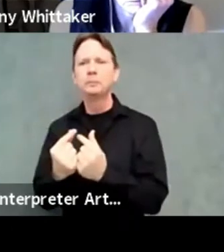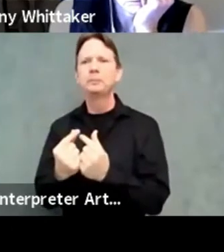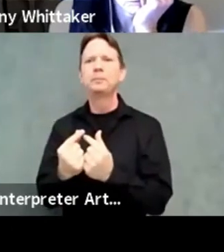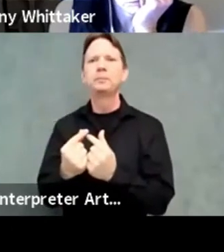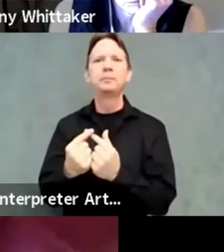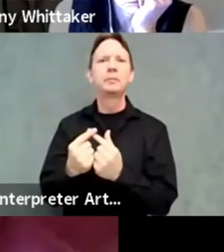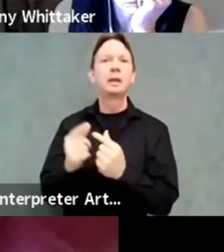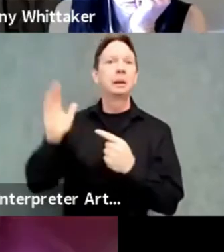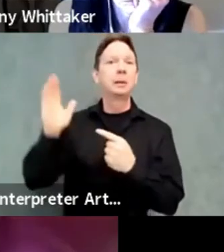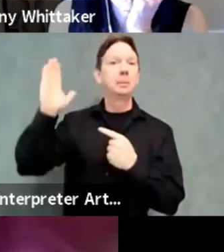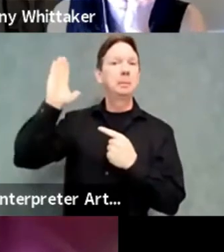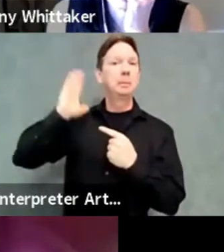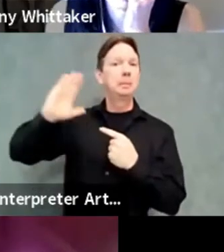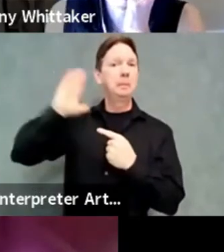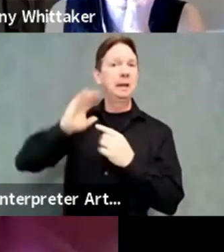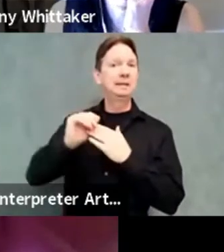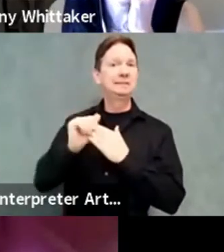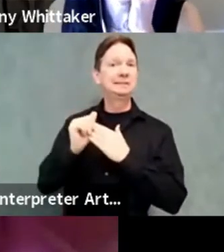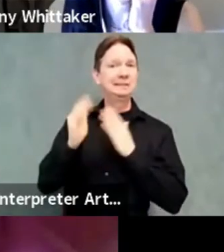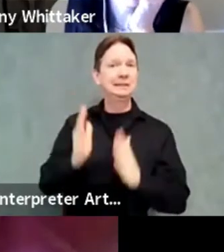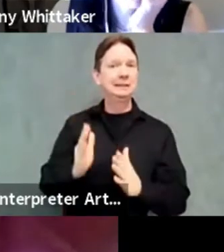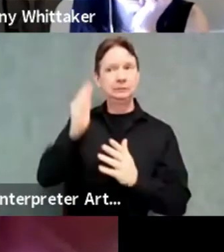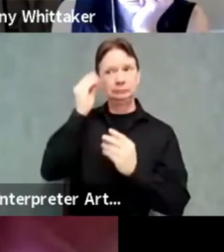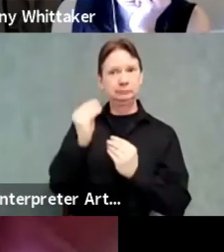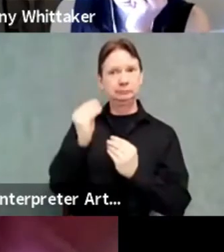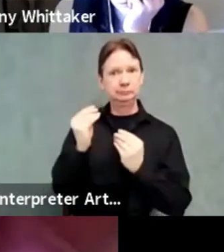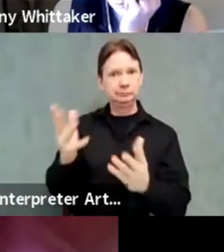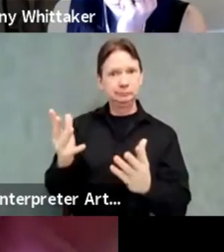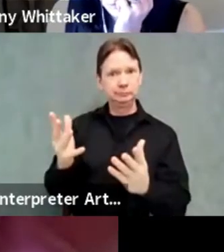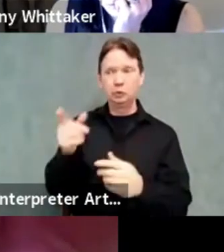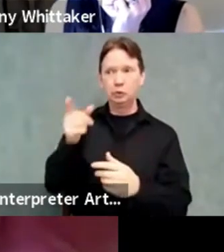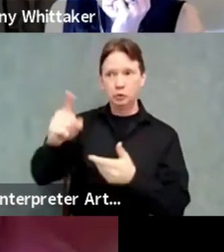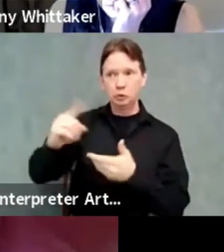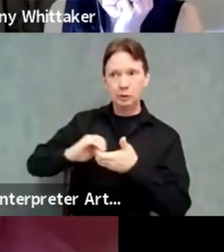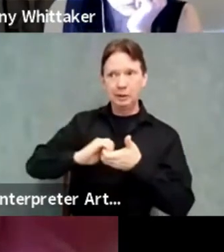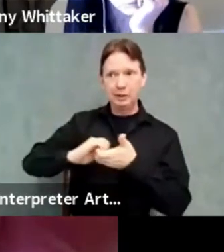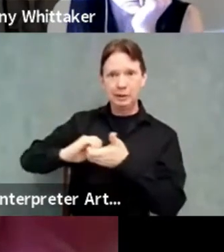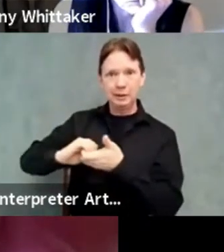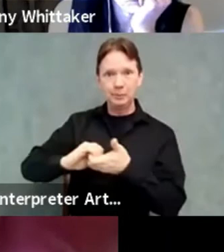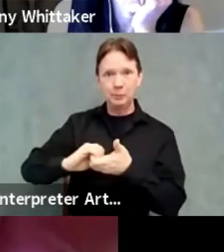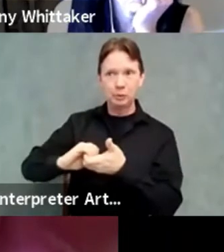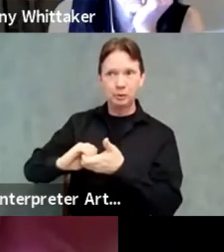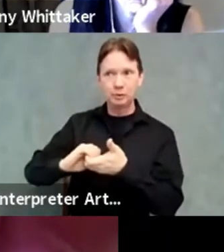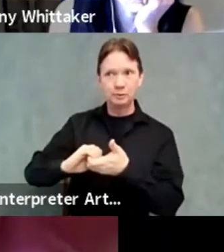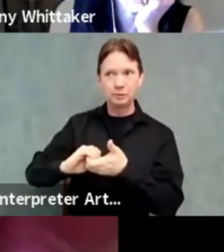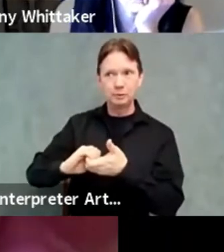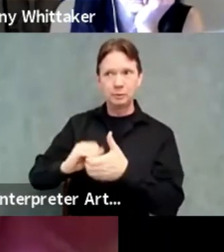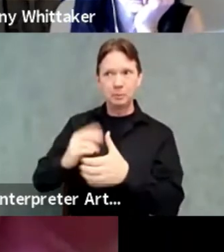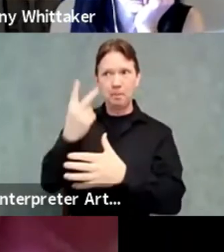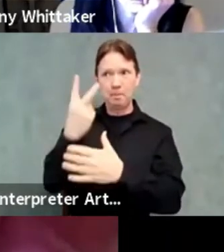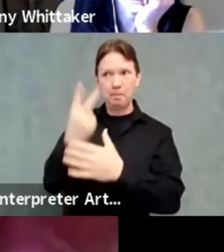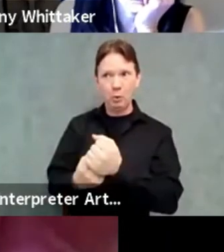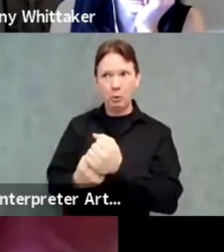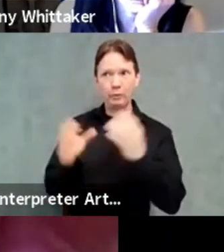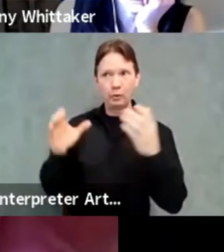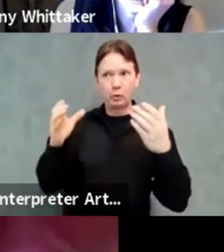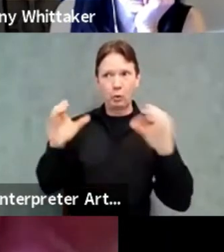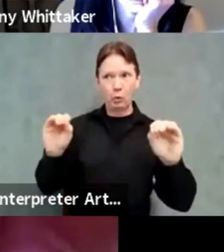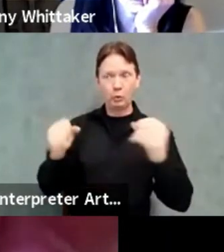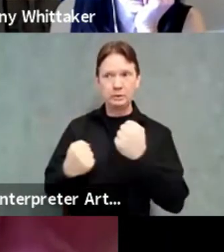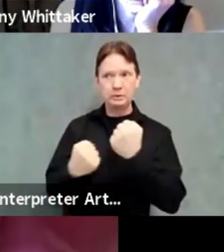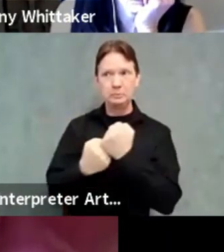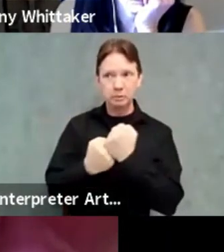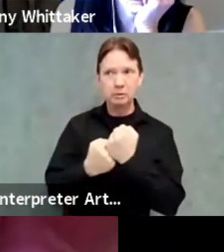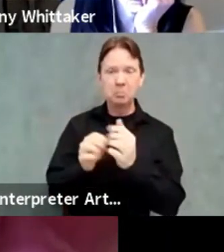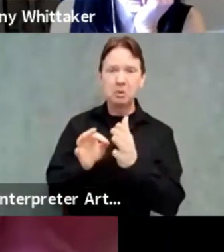that co-sponsoring sessions count as a full session toward the allocation of both sponsors, which is a distinctive